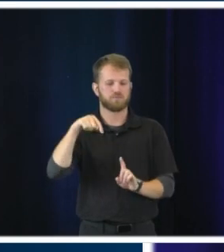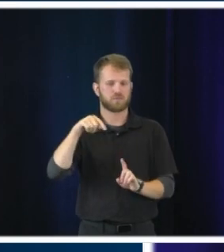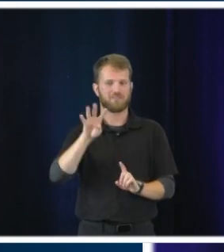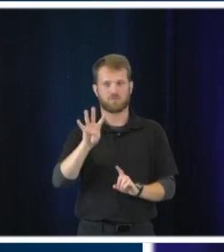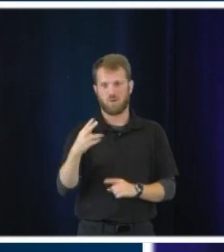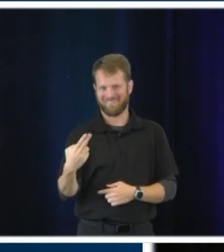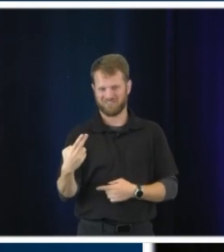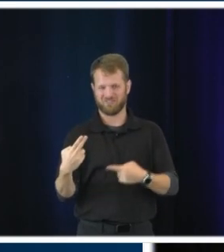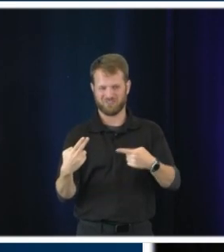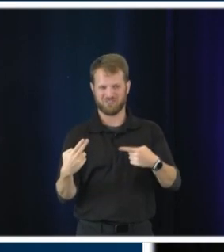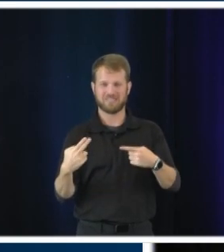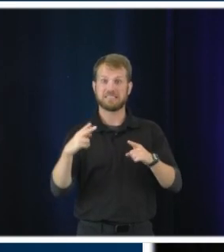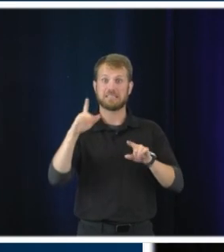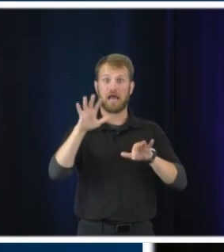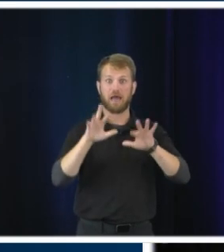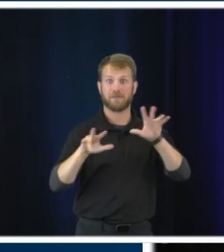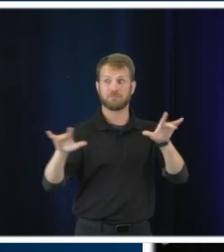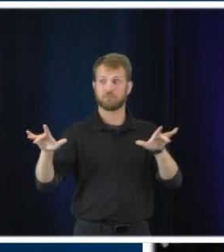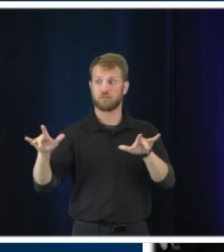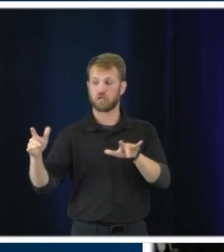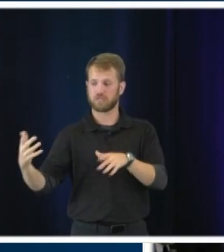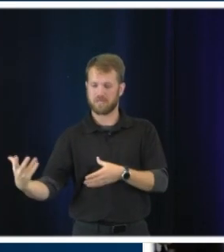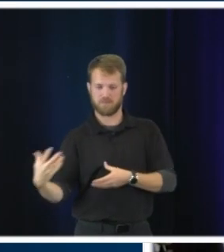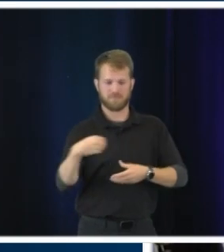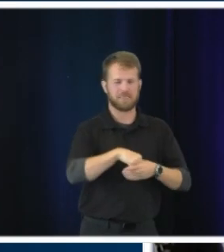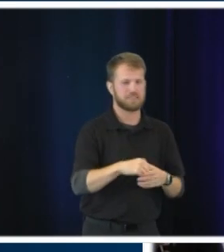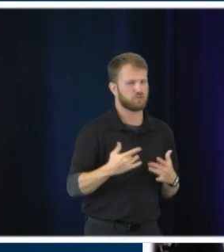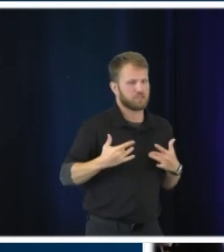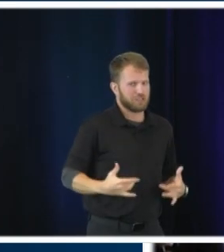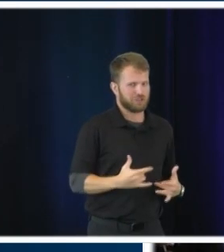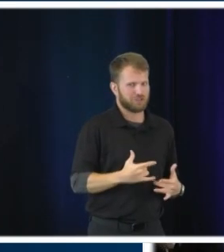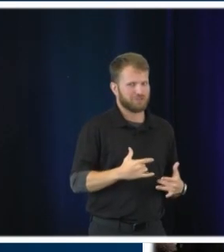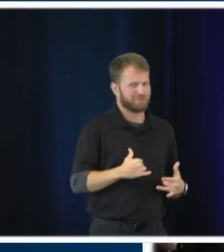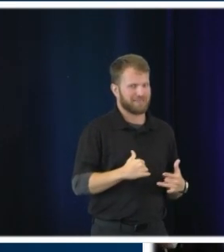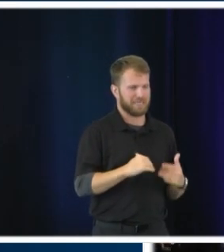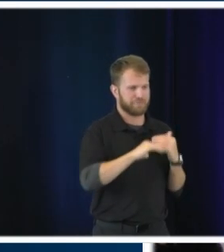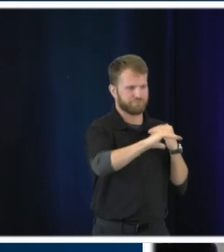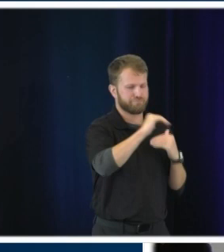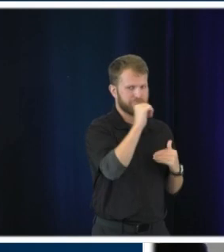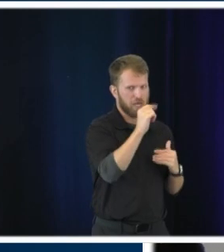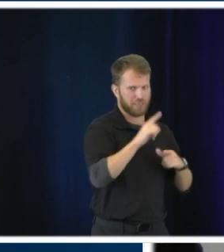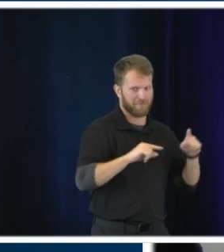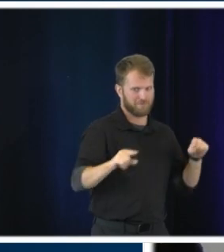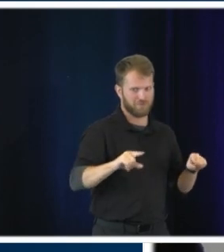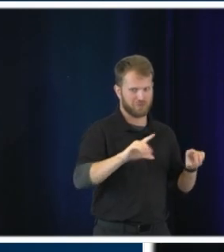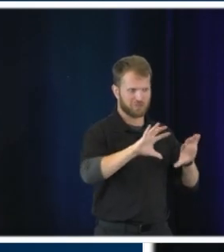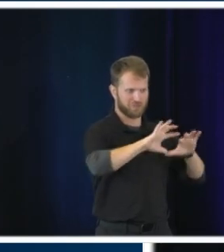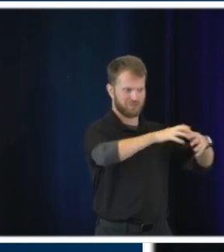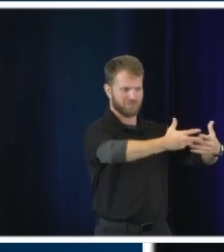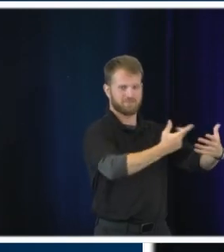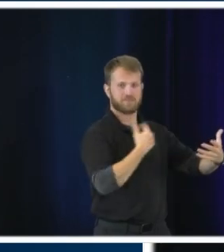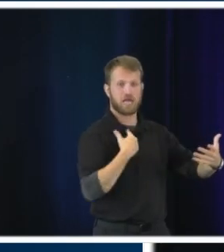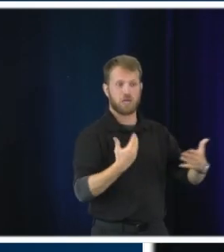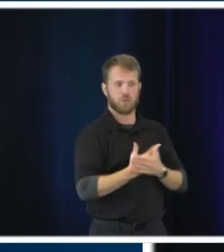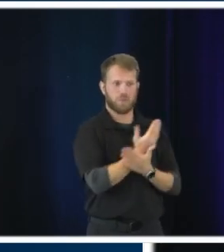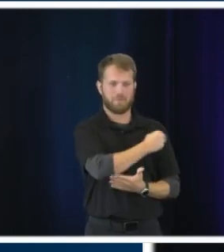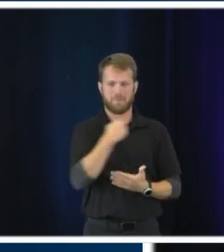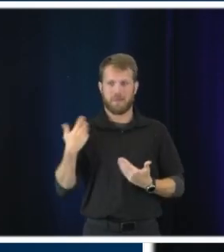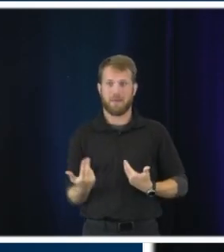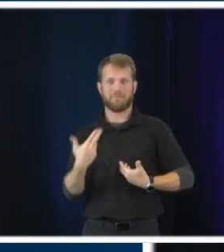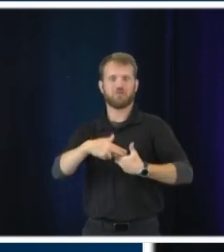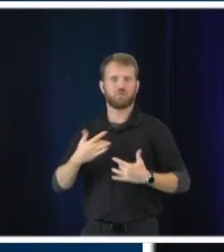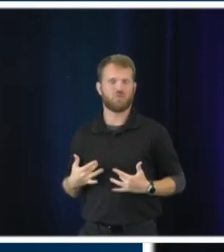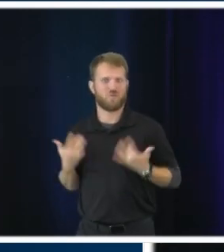she brought diversity to a traditionally non-diverse organization and helped new members thrive. She has helped to